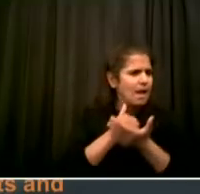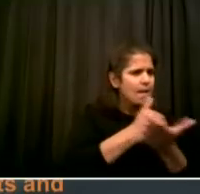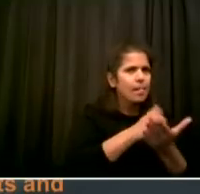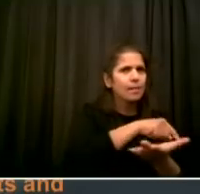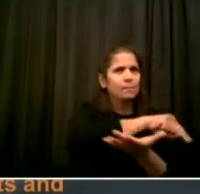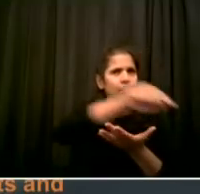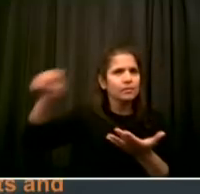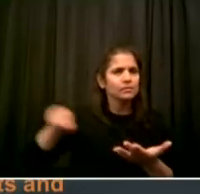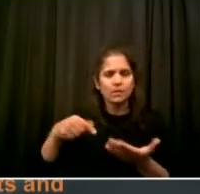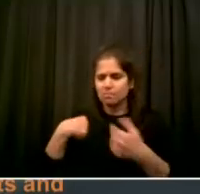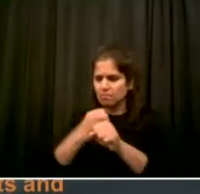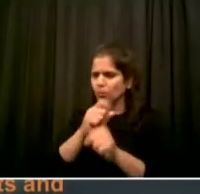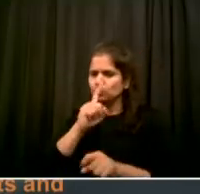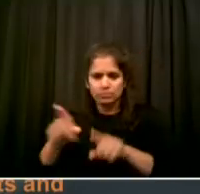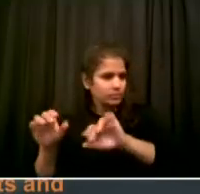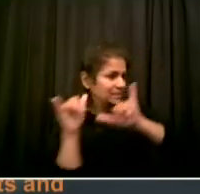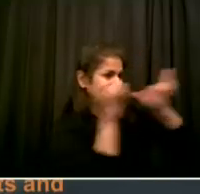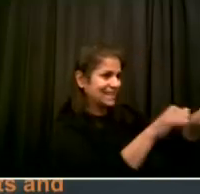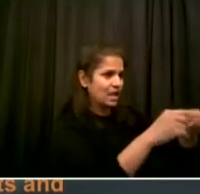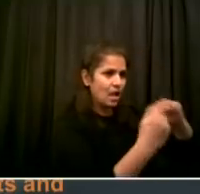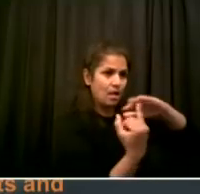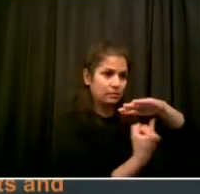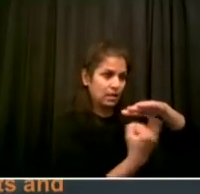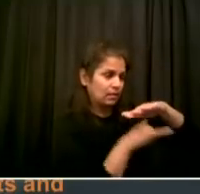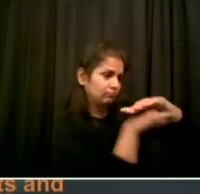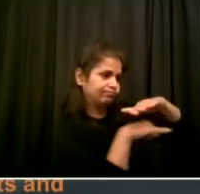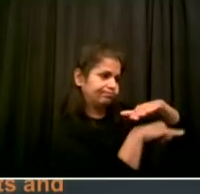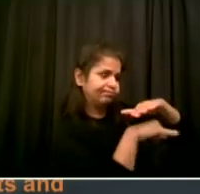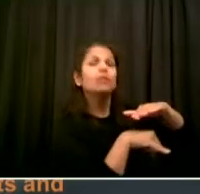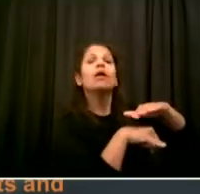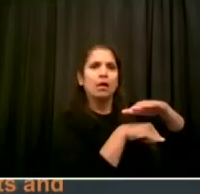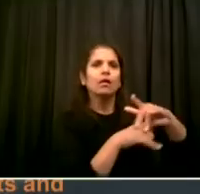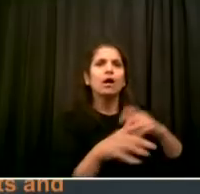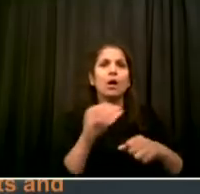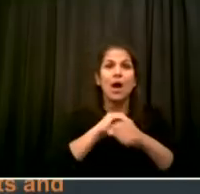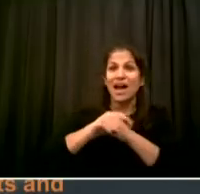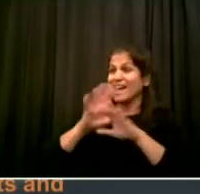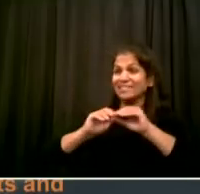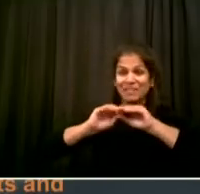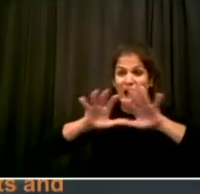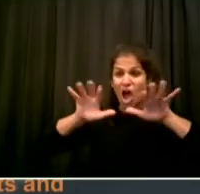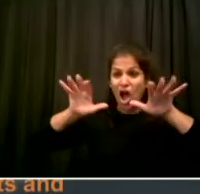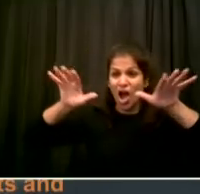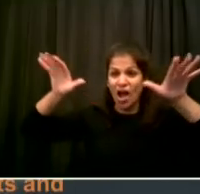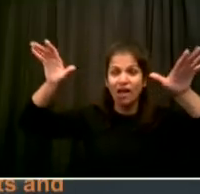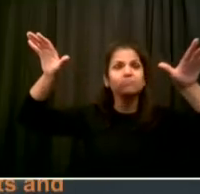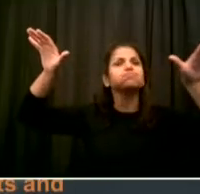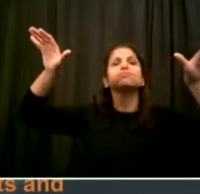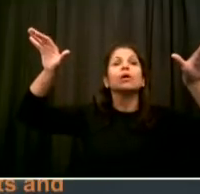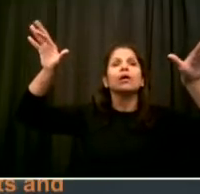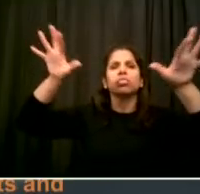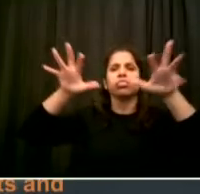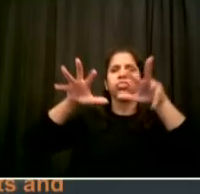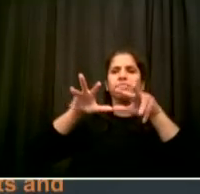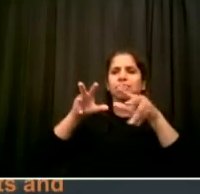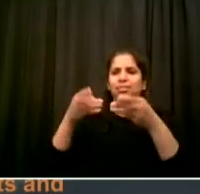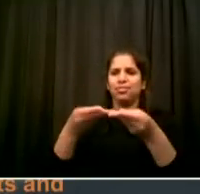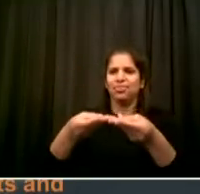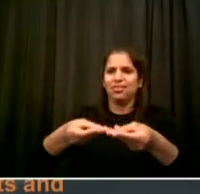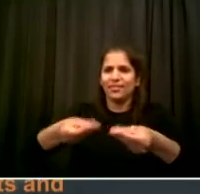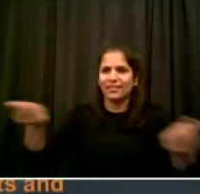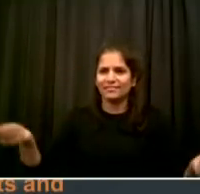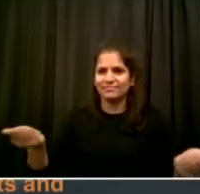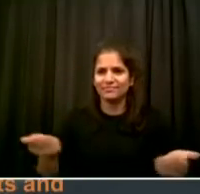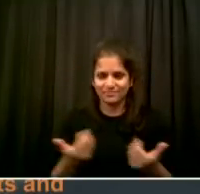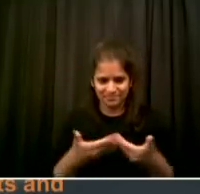keeps constricting the spread of this disease. That's why I'm so excited about this initiative. I think it's going to reach very, very far and have a profound